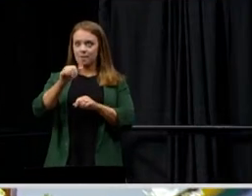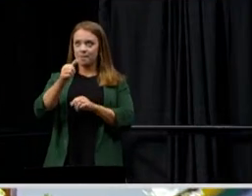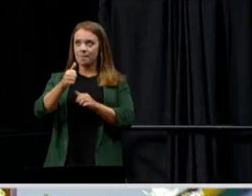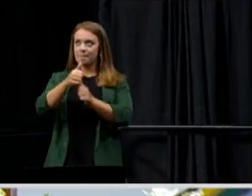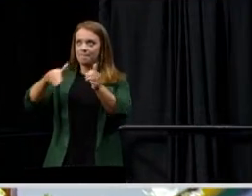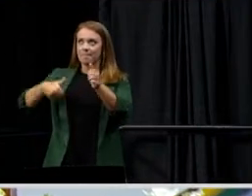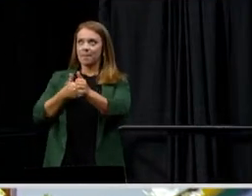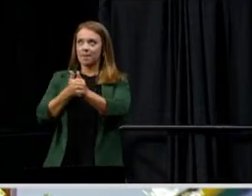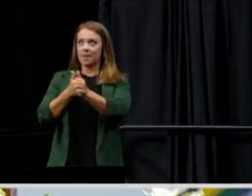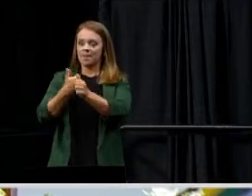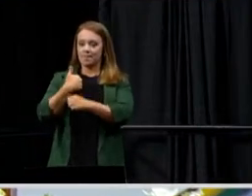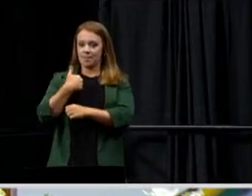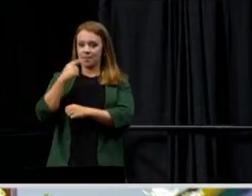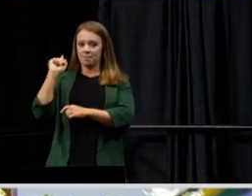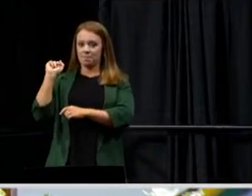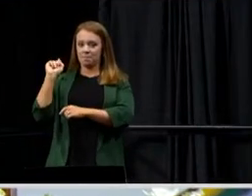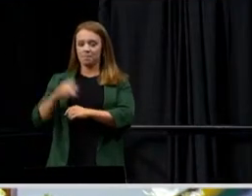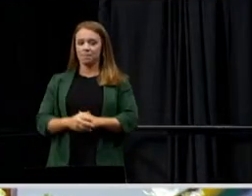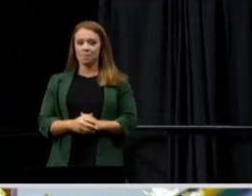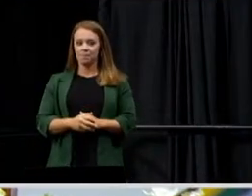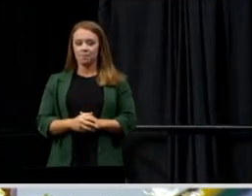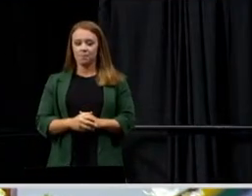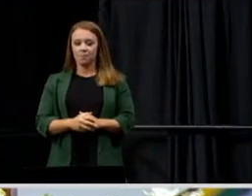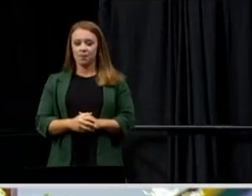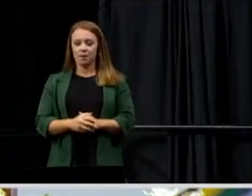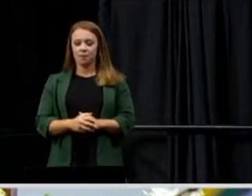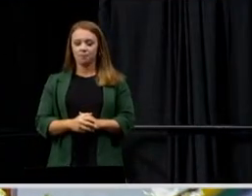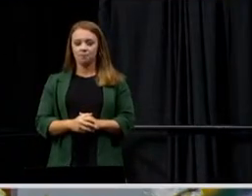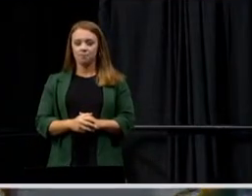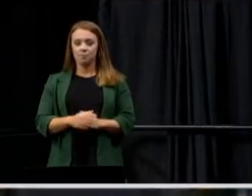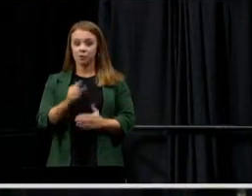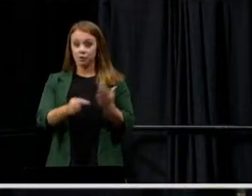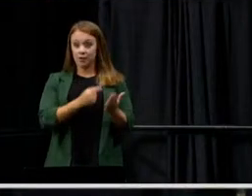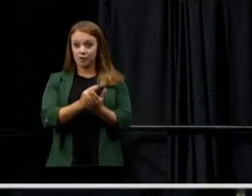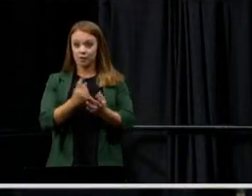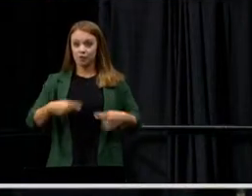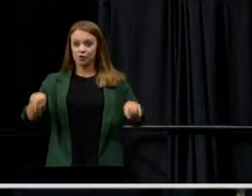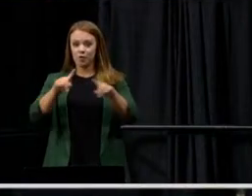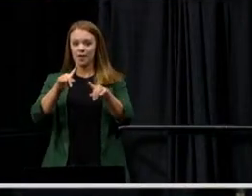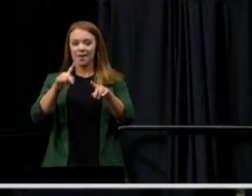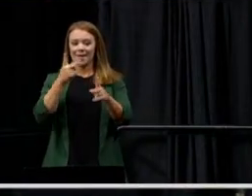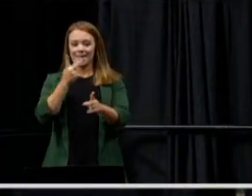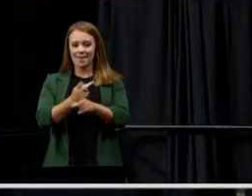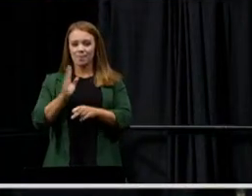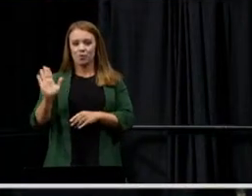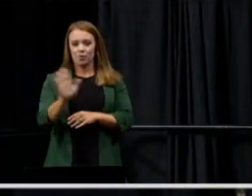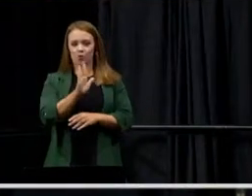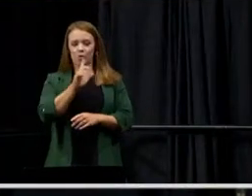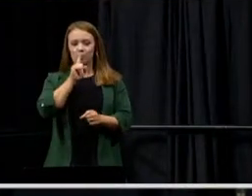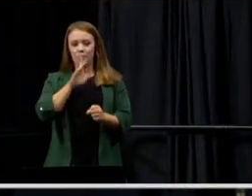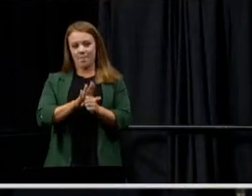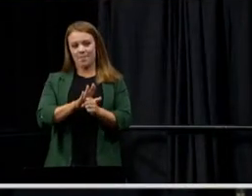me. Graduates, you have successfully kept your promise.